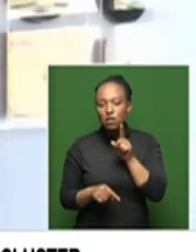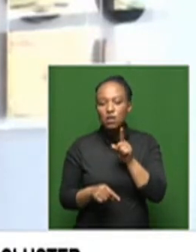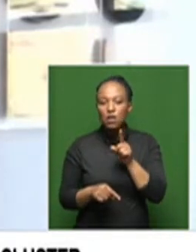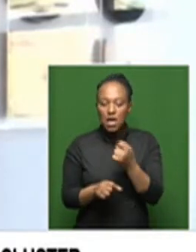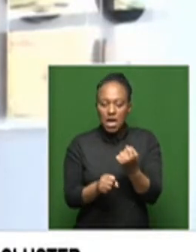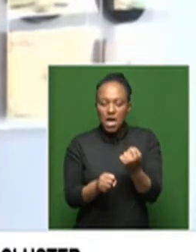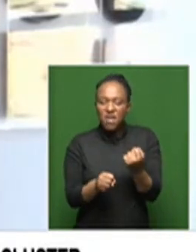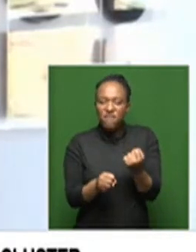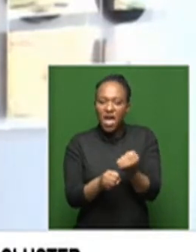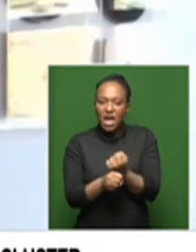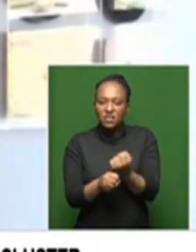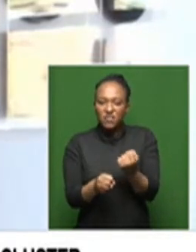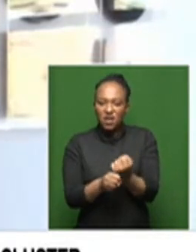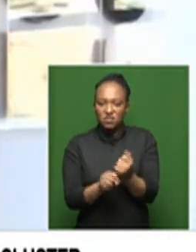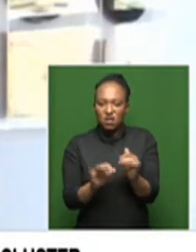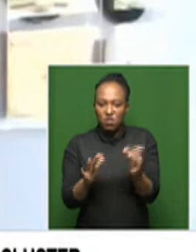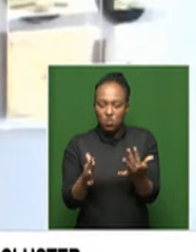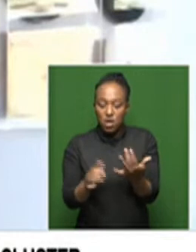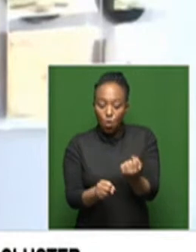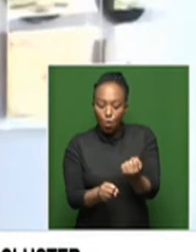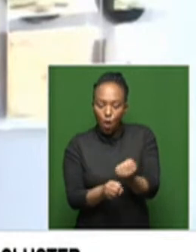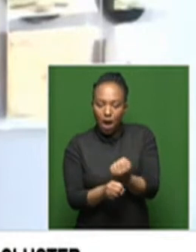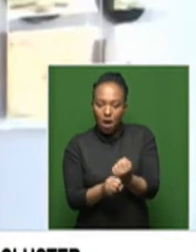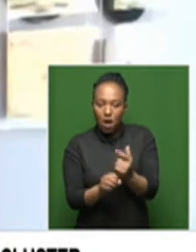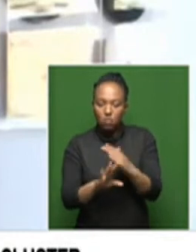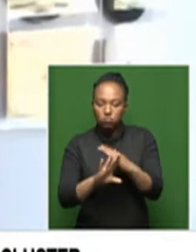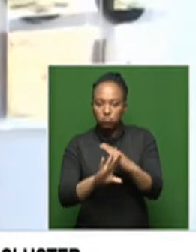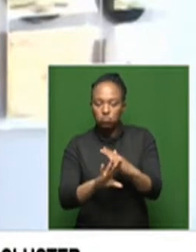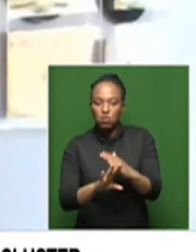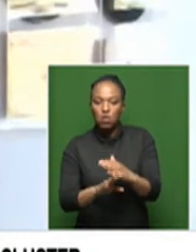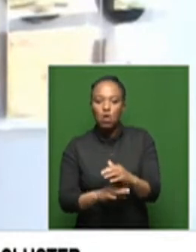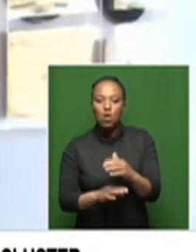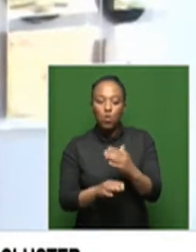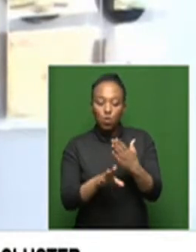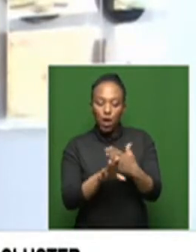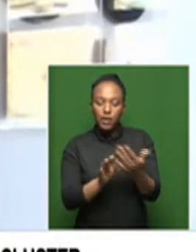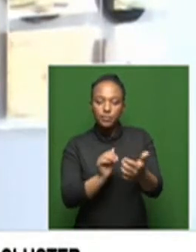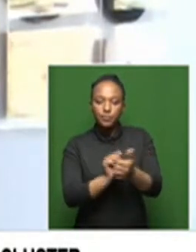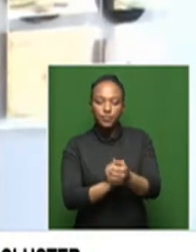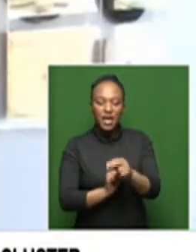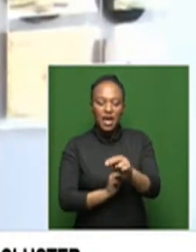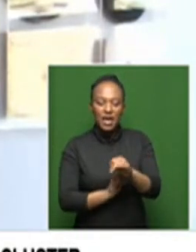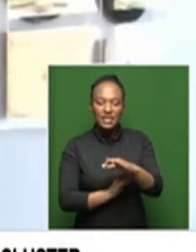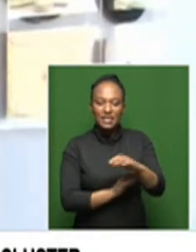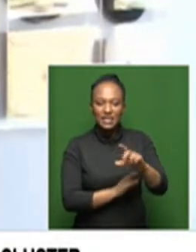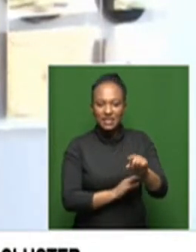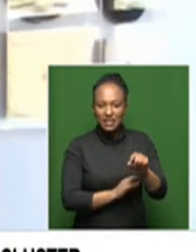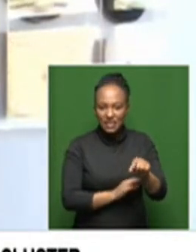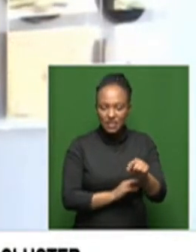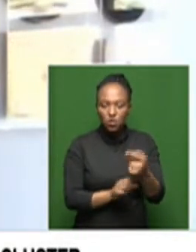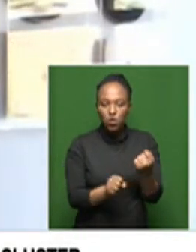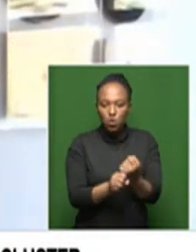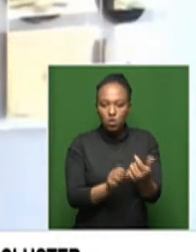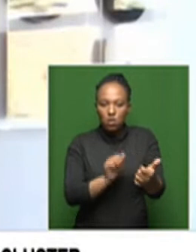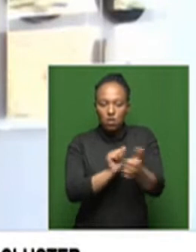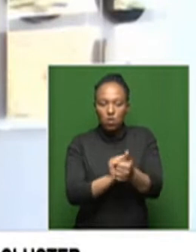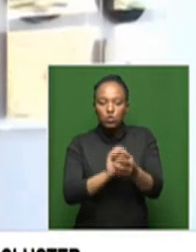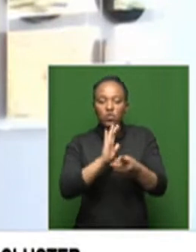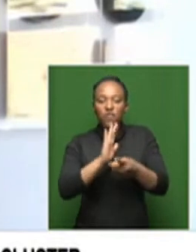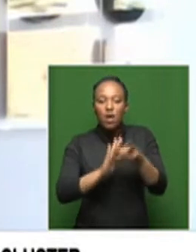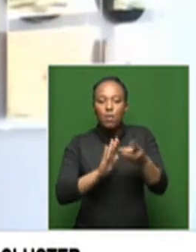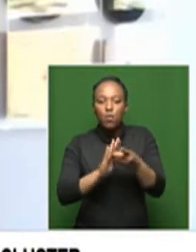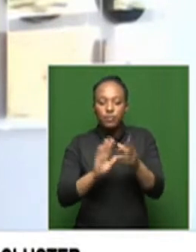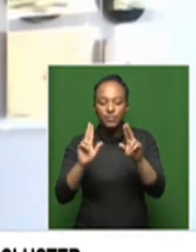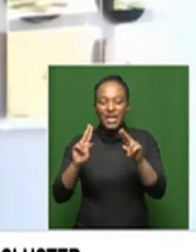effectiveness. So we're working with the MRC, with senior academics in the country, to develop a national